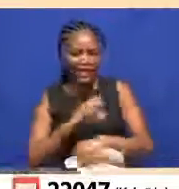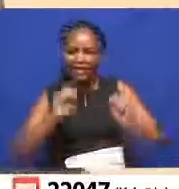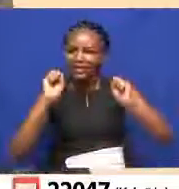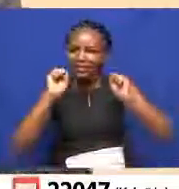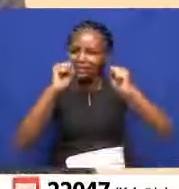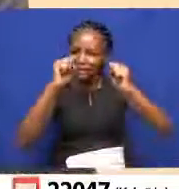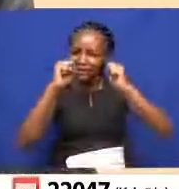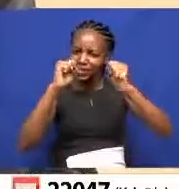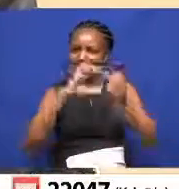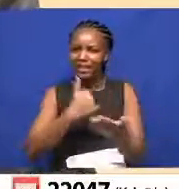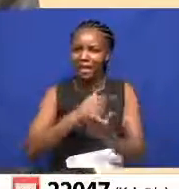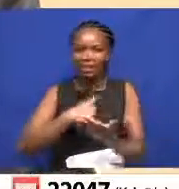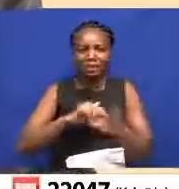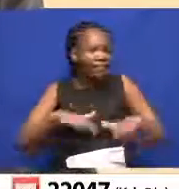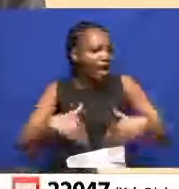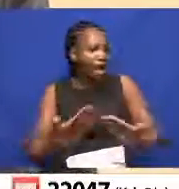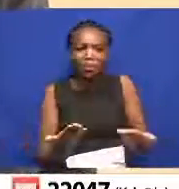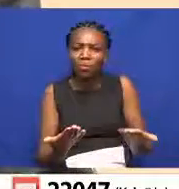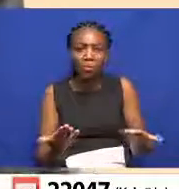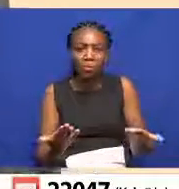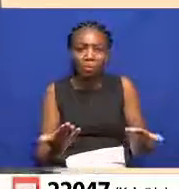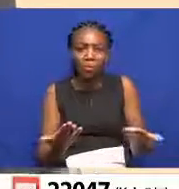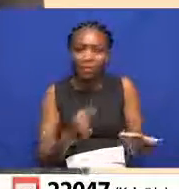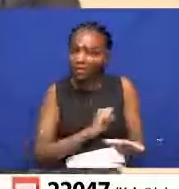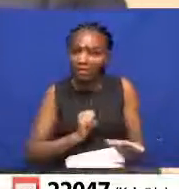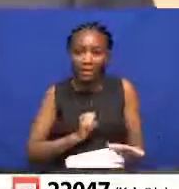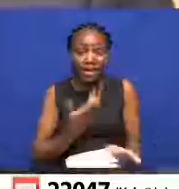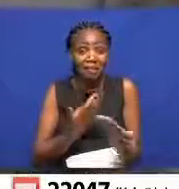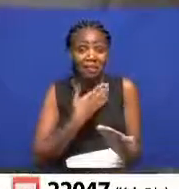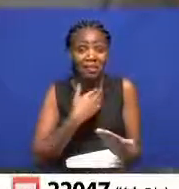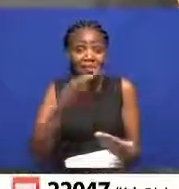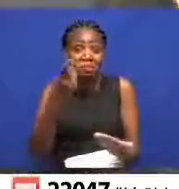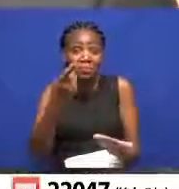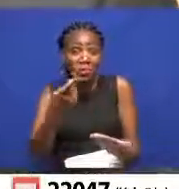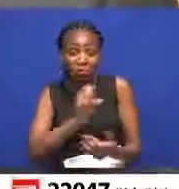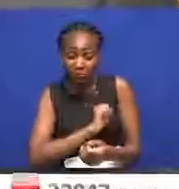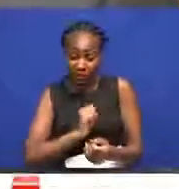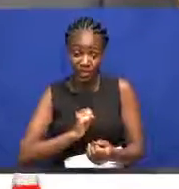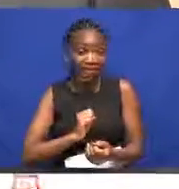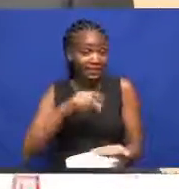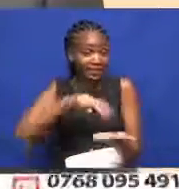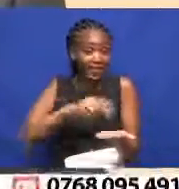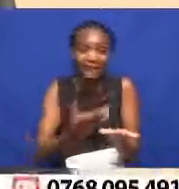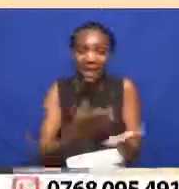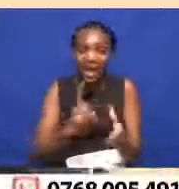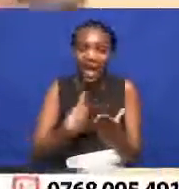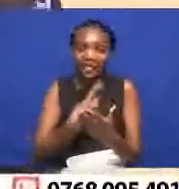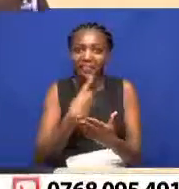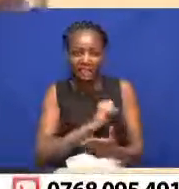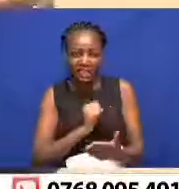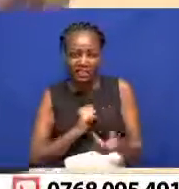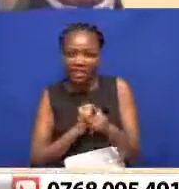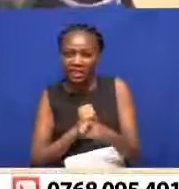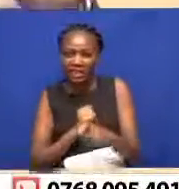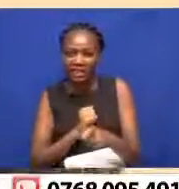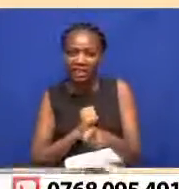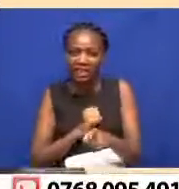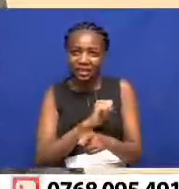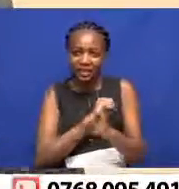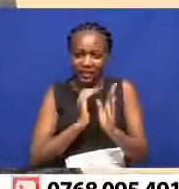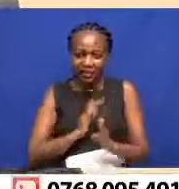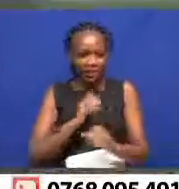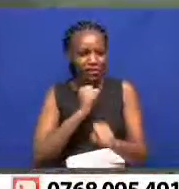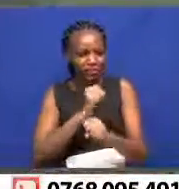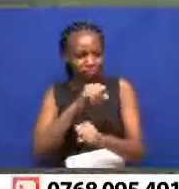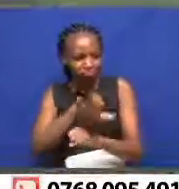out the problem at the Senate? Do they want to go to the Senate and stand there and tell the senators that do your